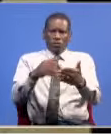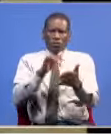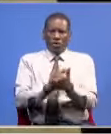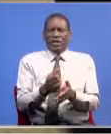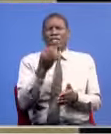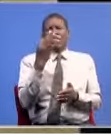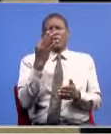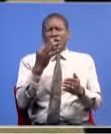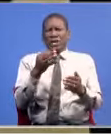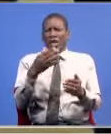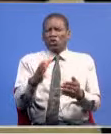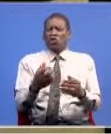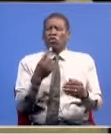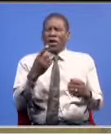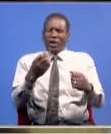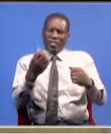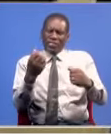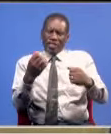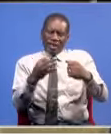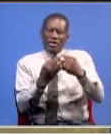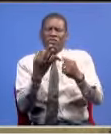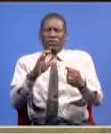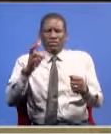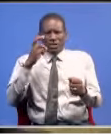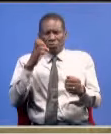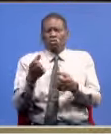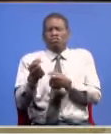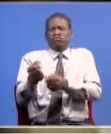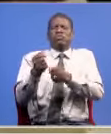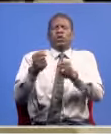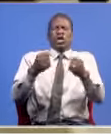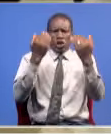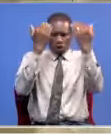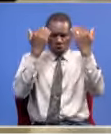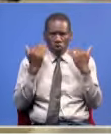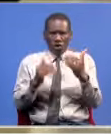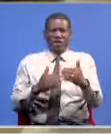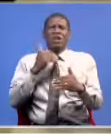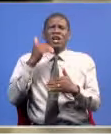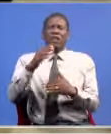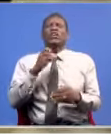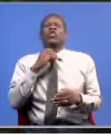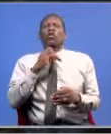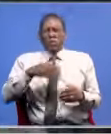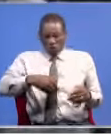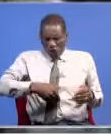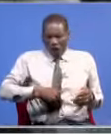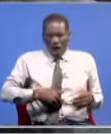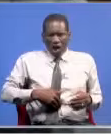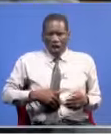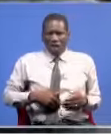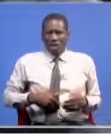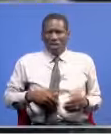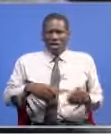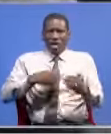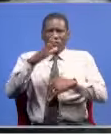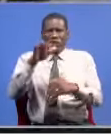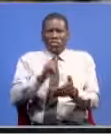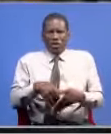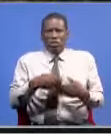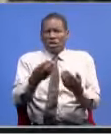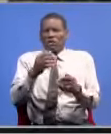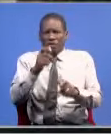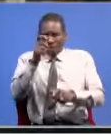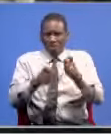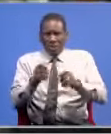the 185 suspects fainted in the courtroom after complaining of hunger. They were later given milk